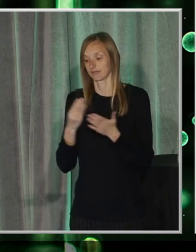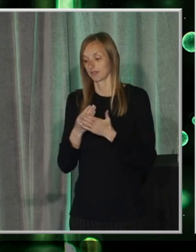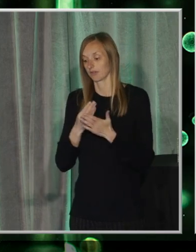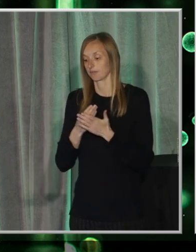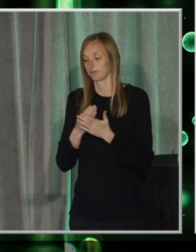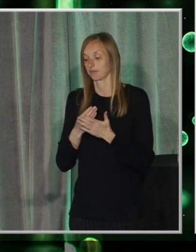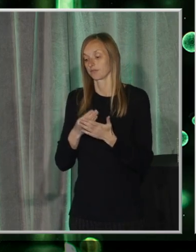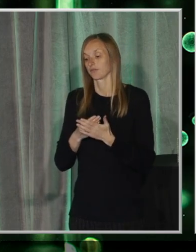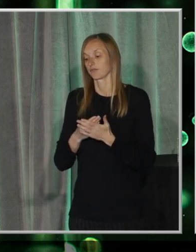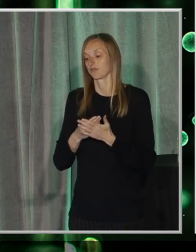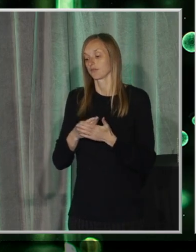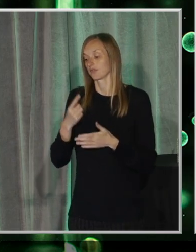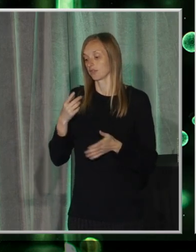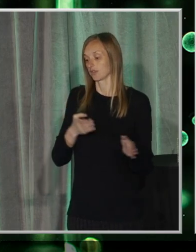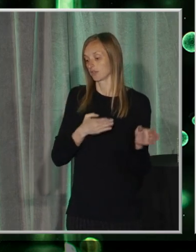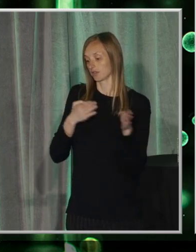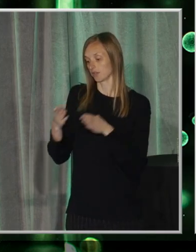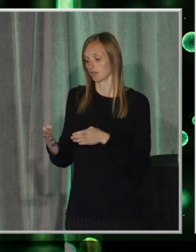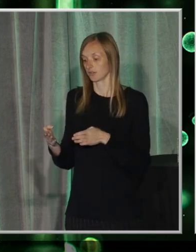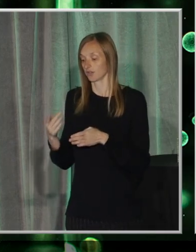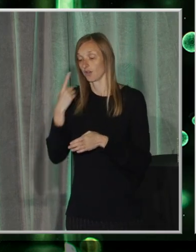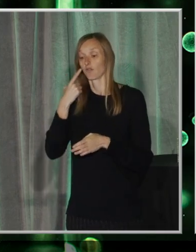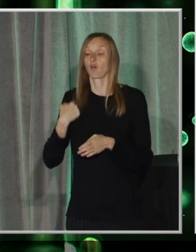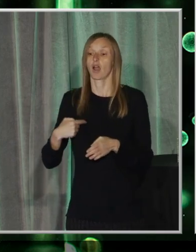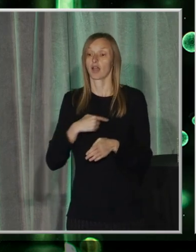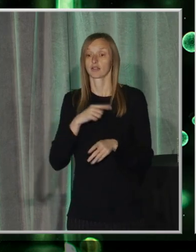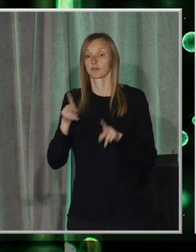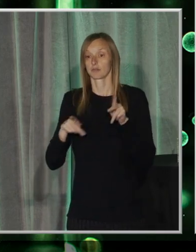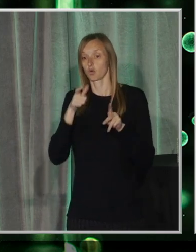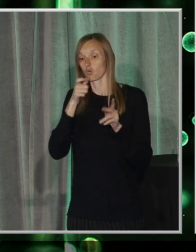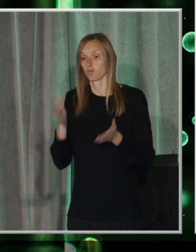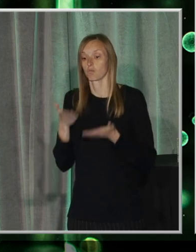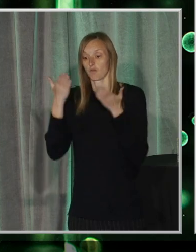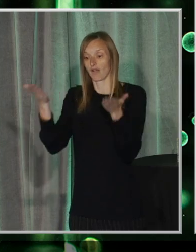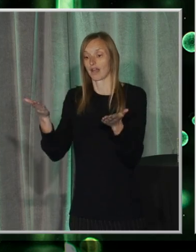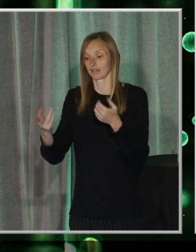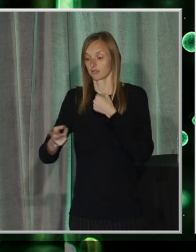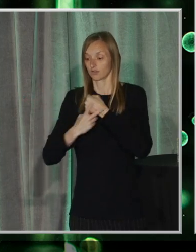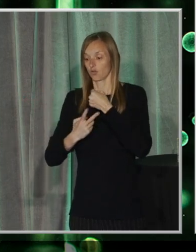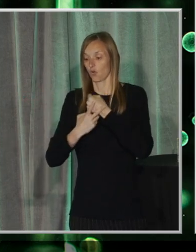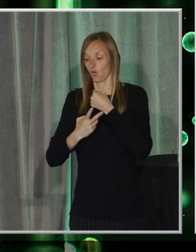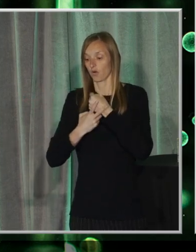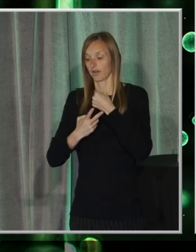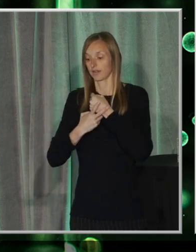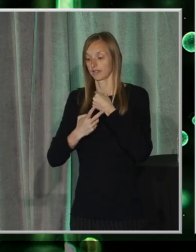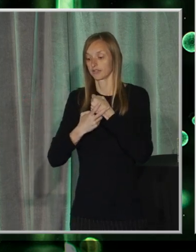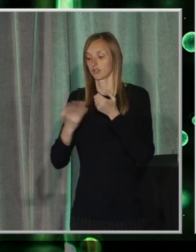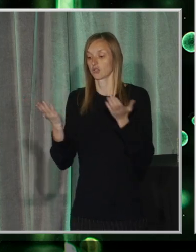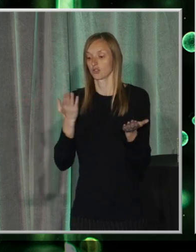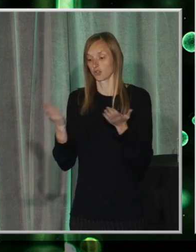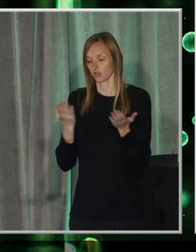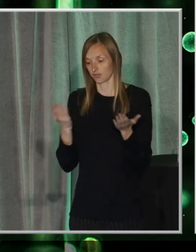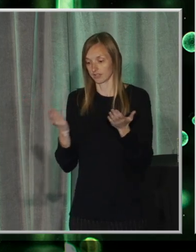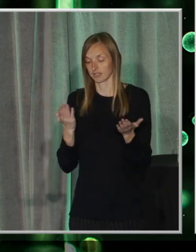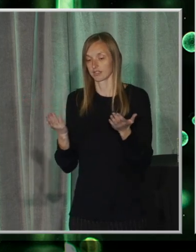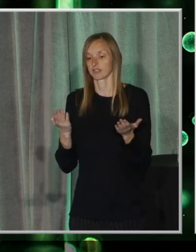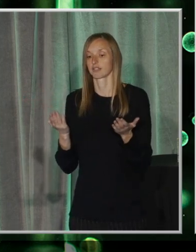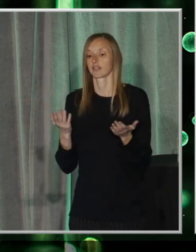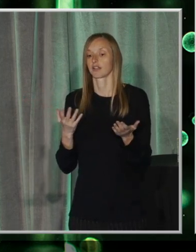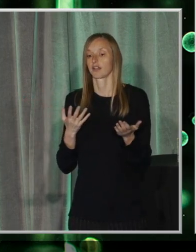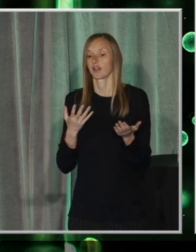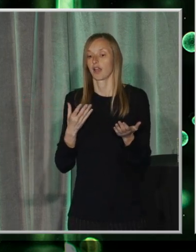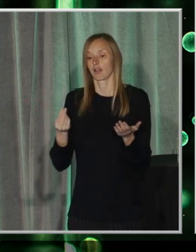it will bring the income for us as people who are providing the storage services, and for the